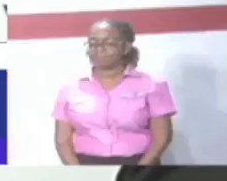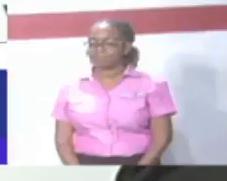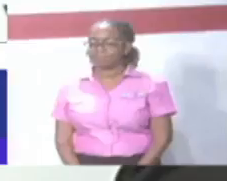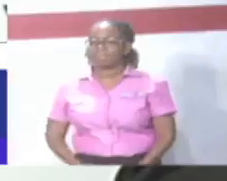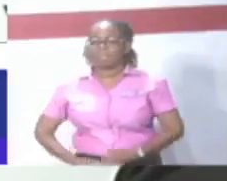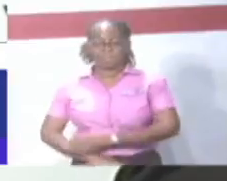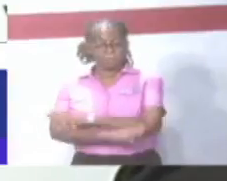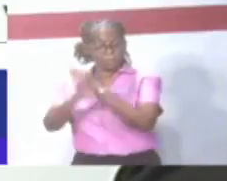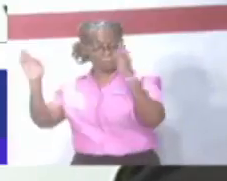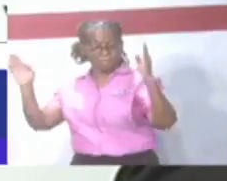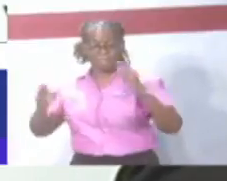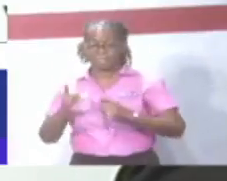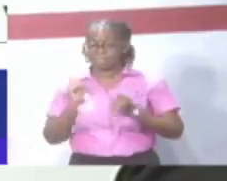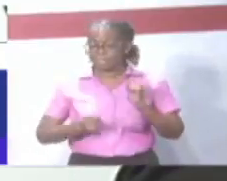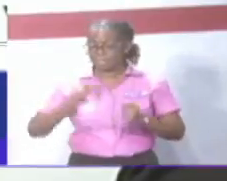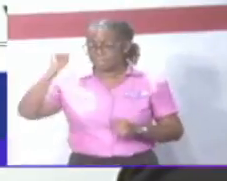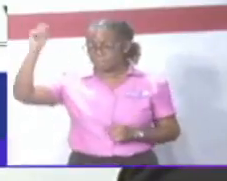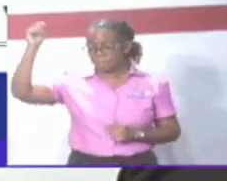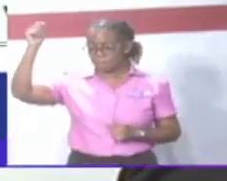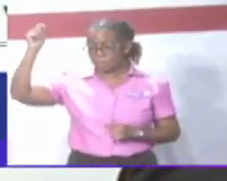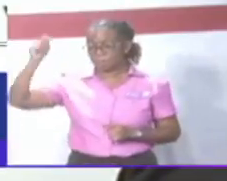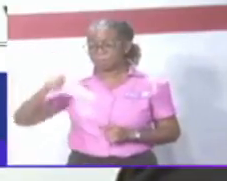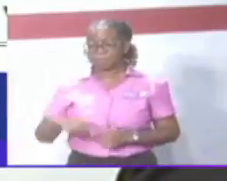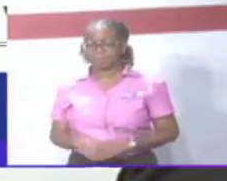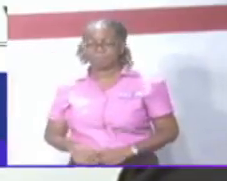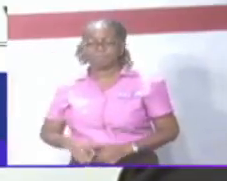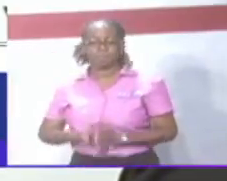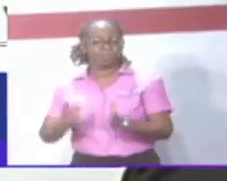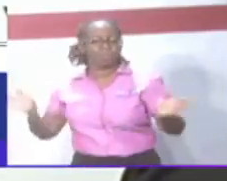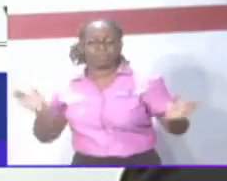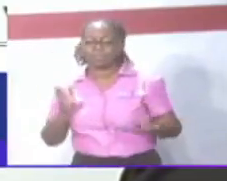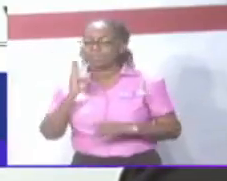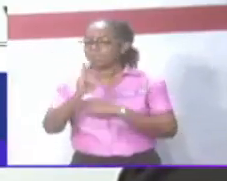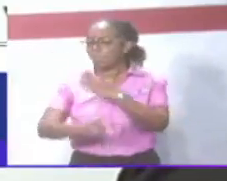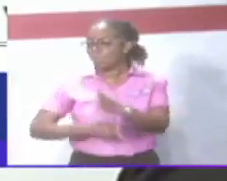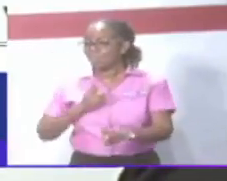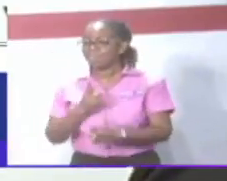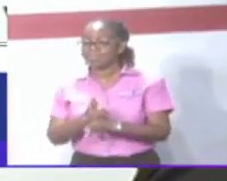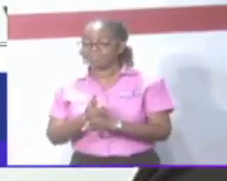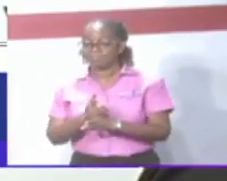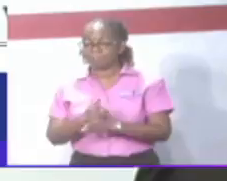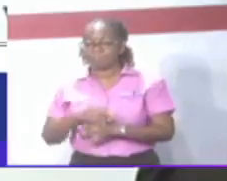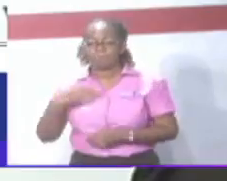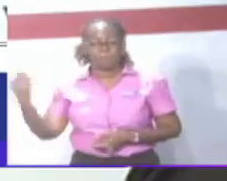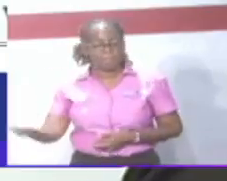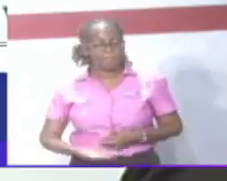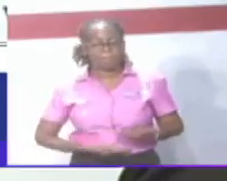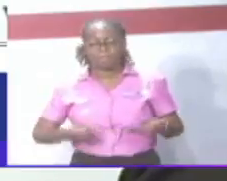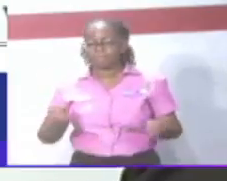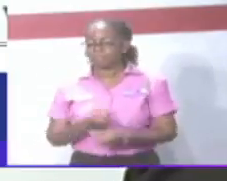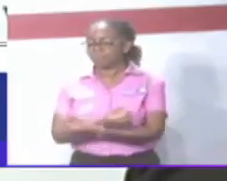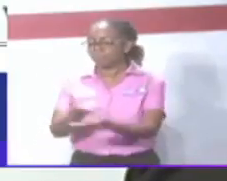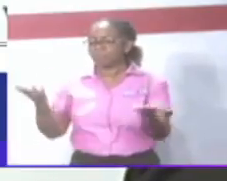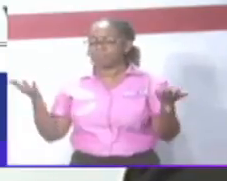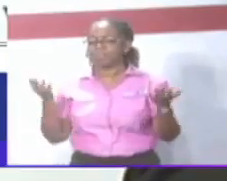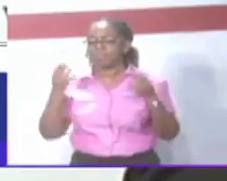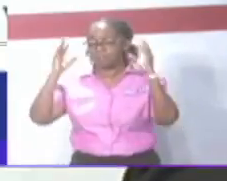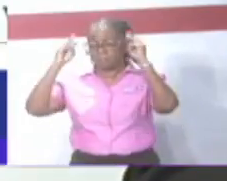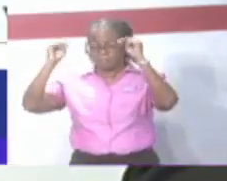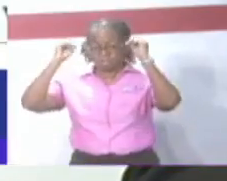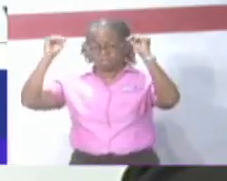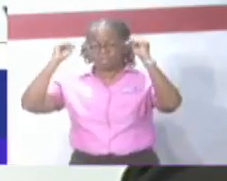Good morning, Trinidad and Tobago and the wider world. Welcome to another Ministry of Health update on the national